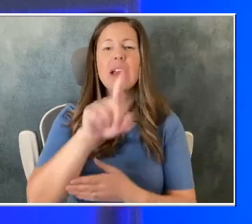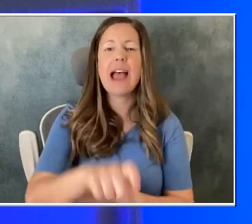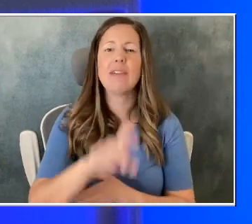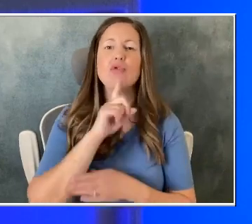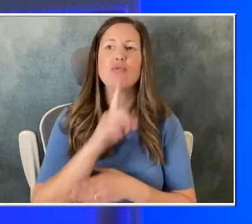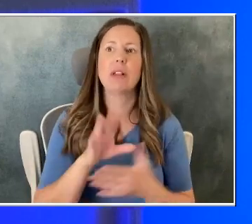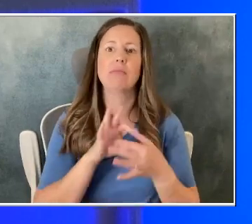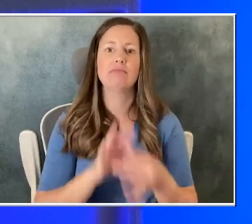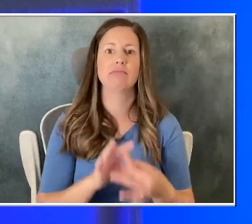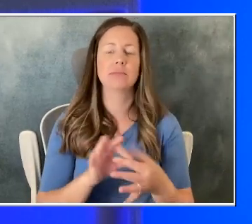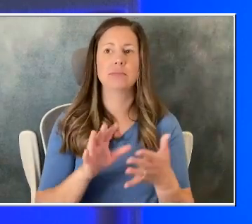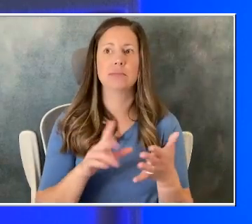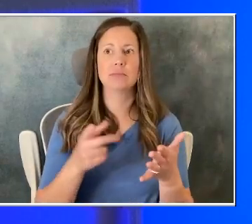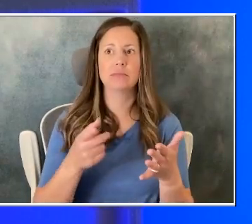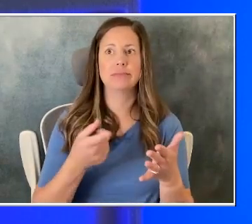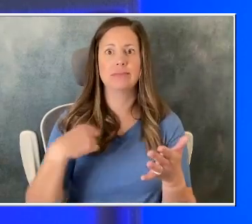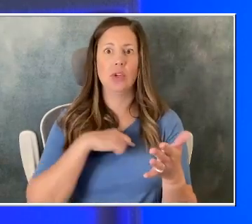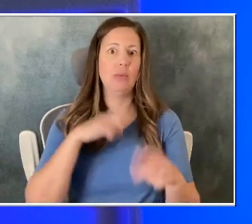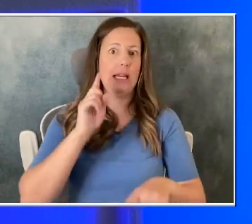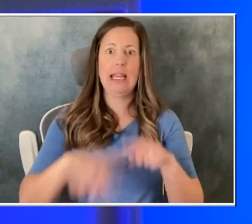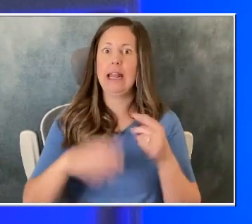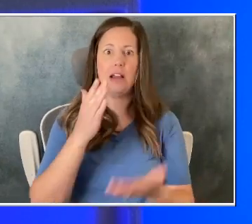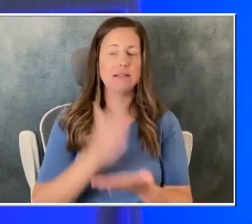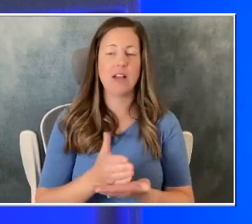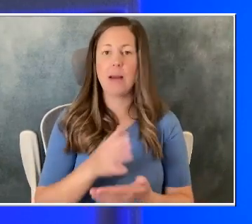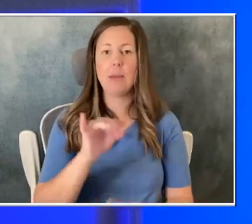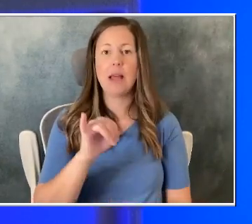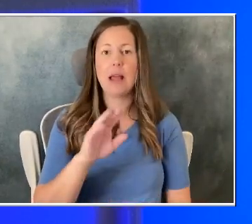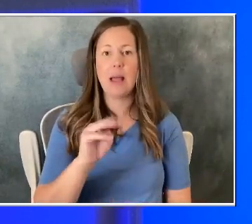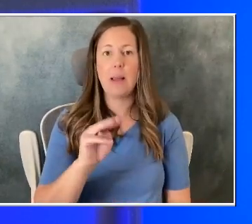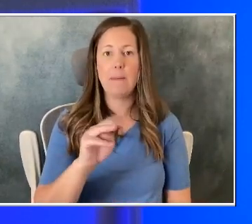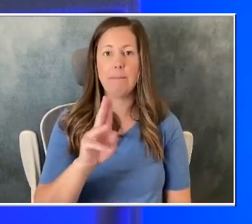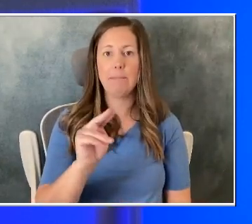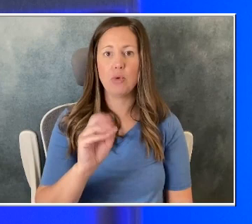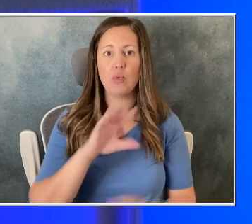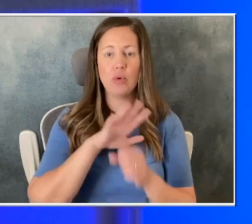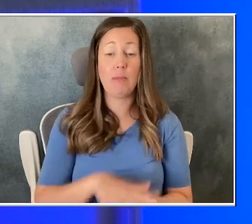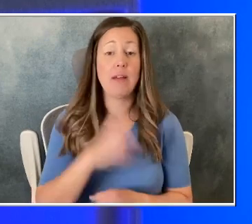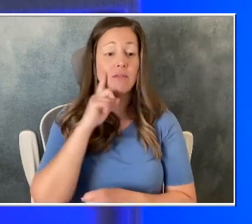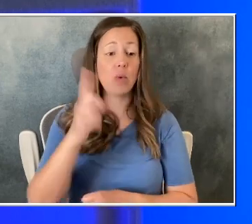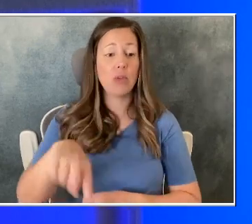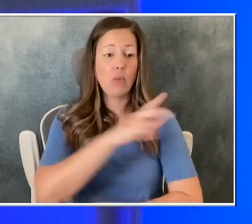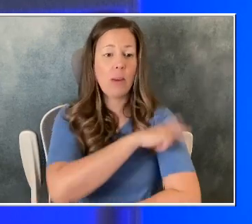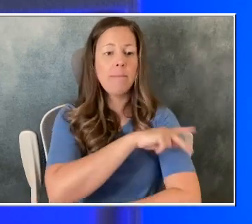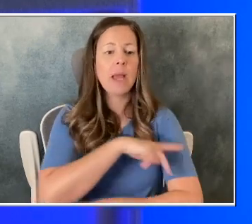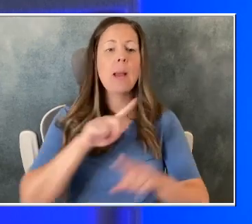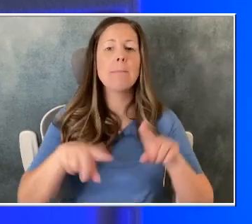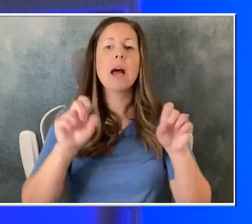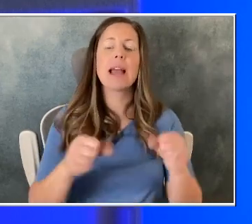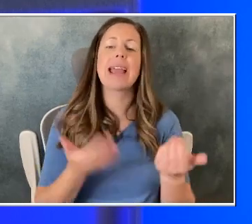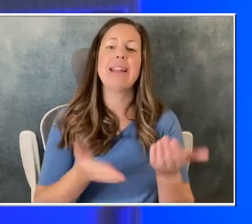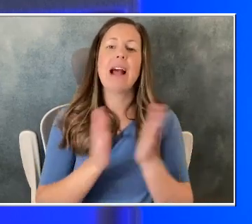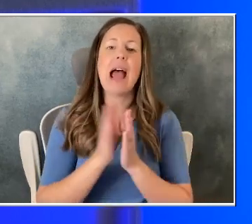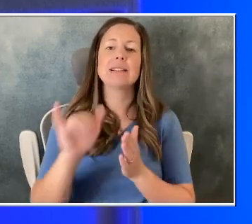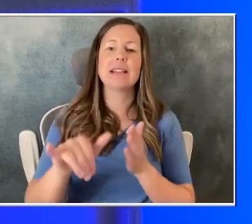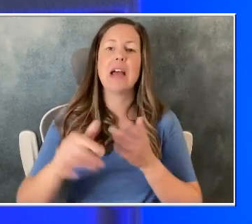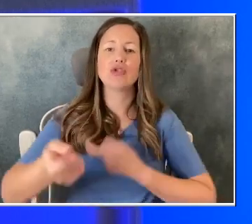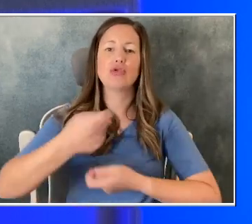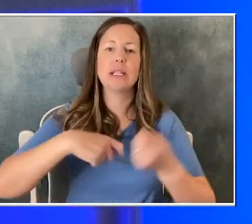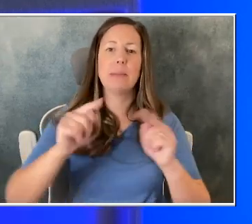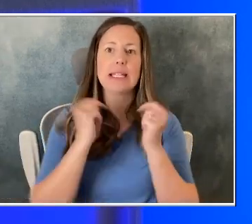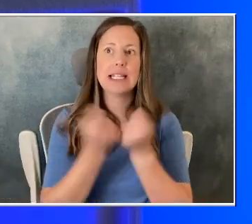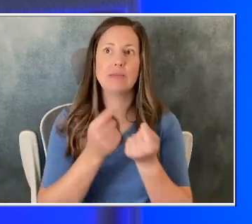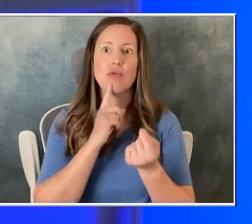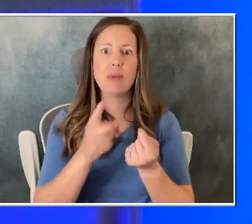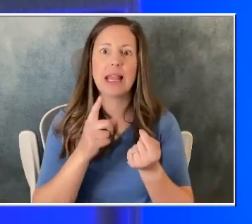that we cannot stop the immunosuppression on these patients, but we can ask the transplant team to modulate them or to maybe to pull back a little bit depending on how many